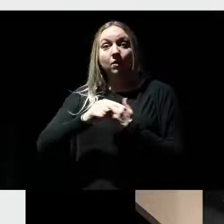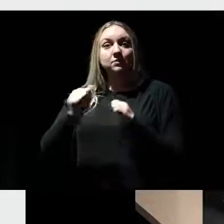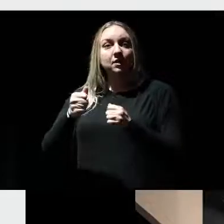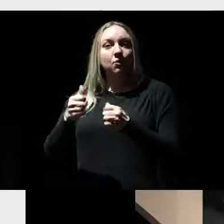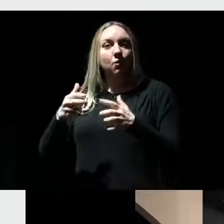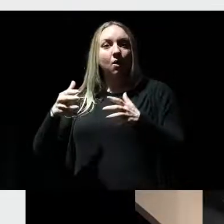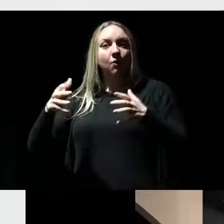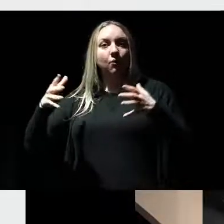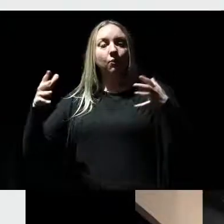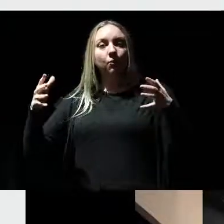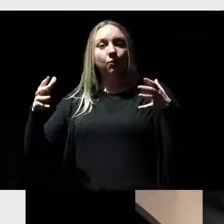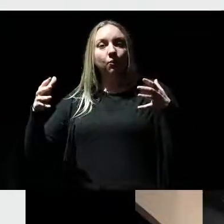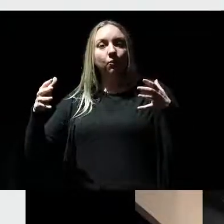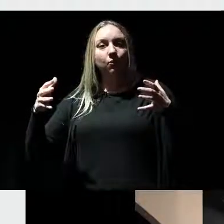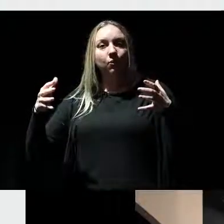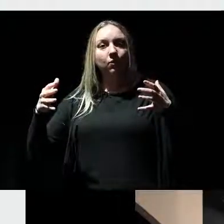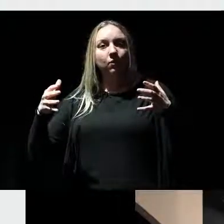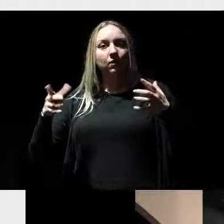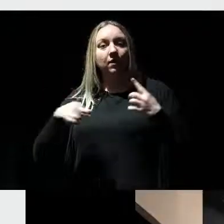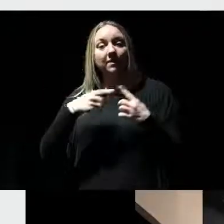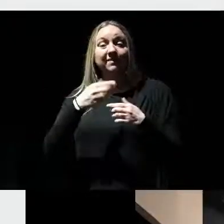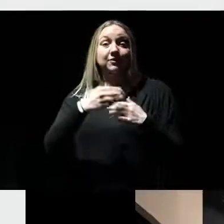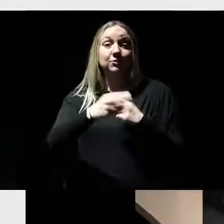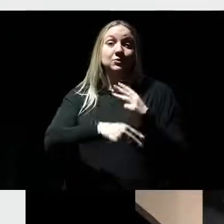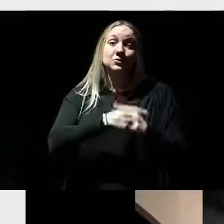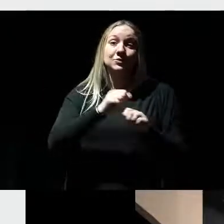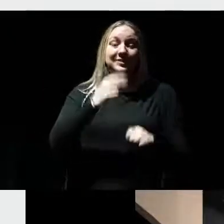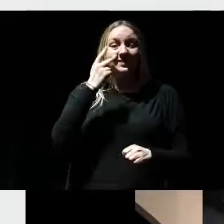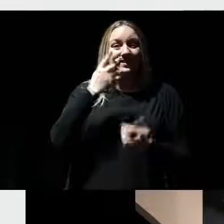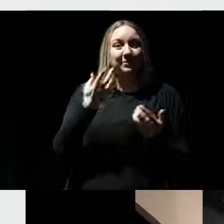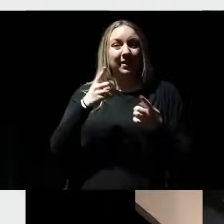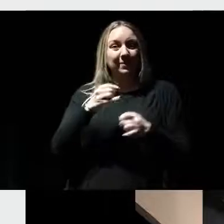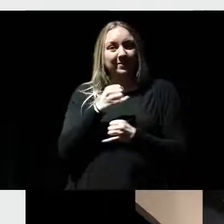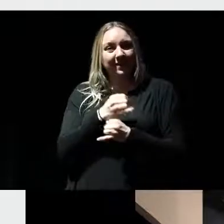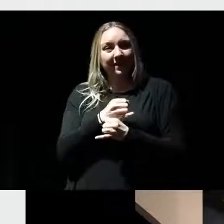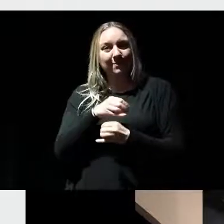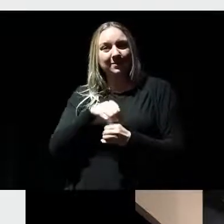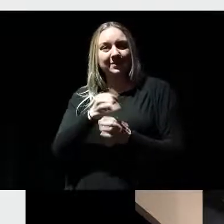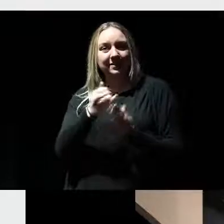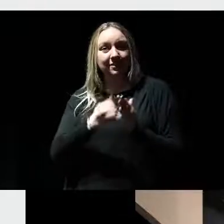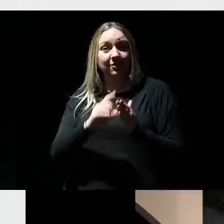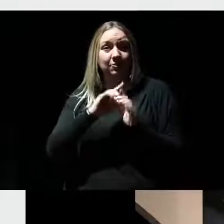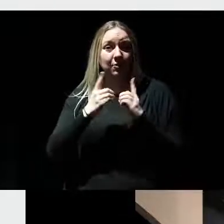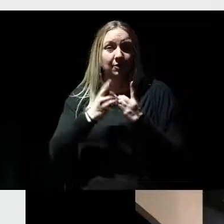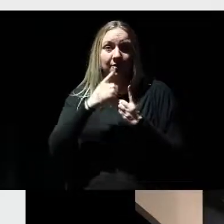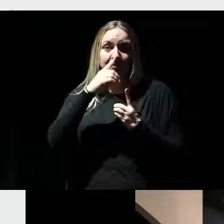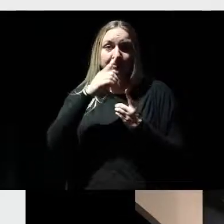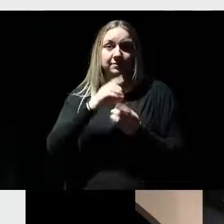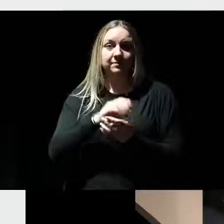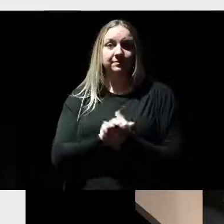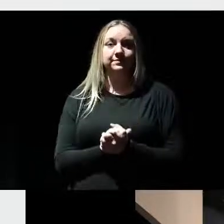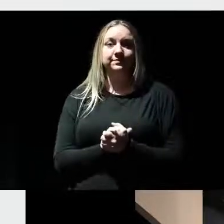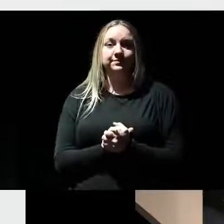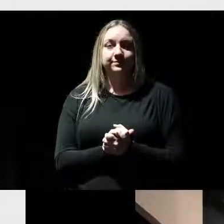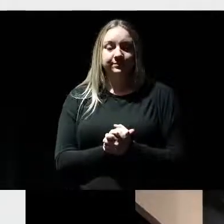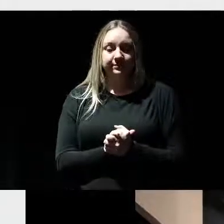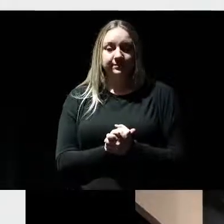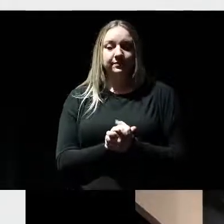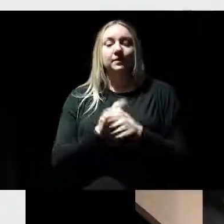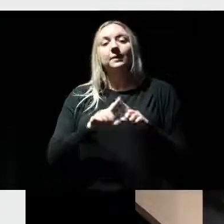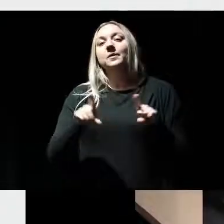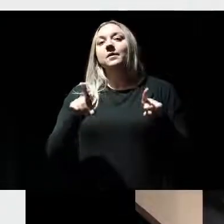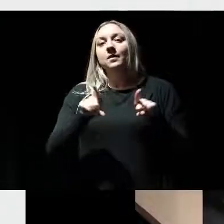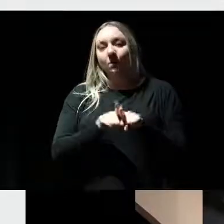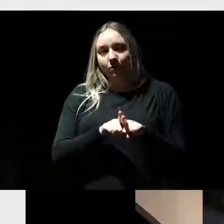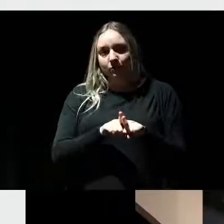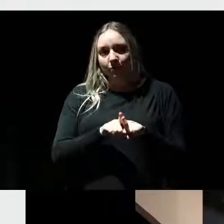the phenomenal work that's going on in those disciplines at RIT. But I also think